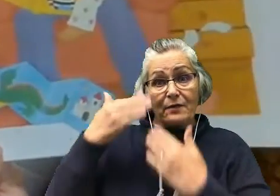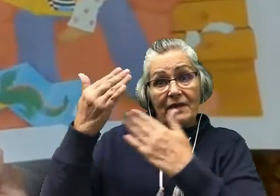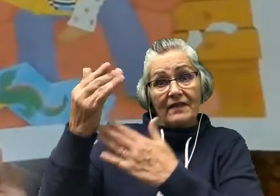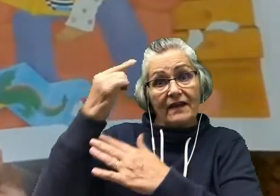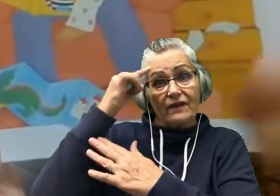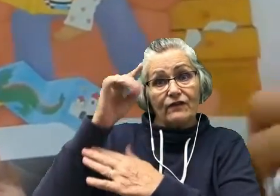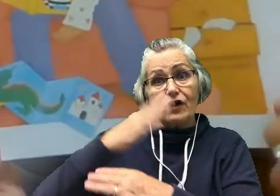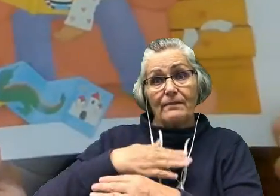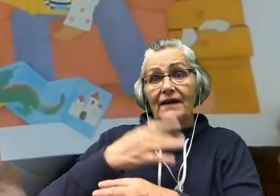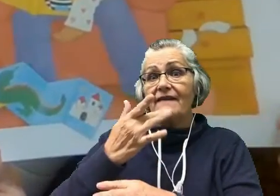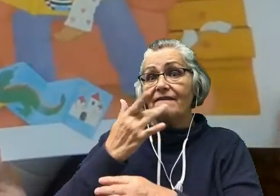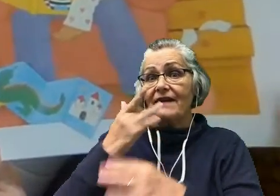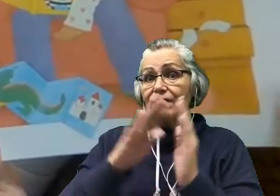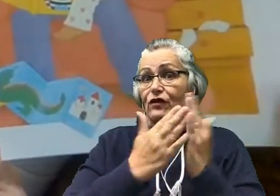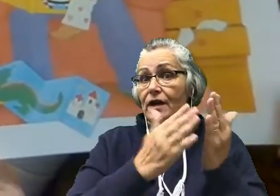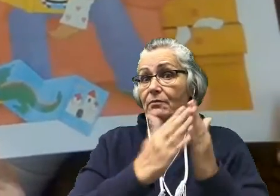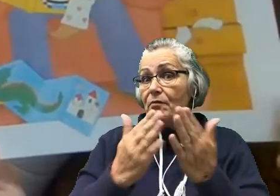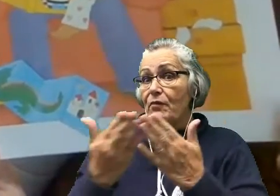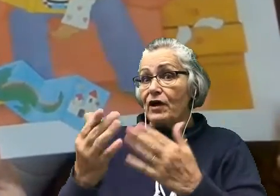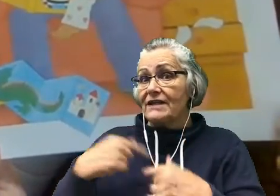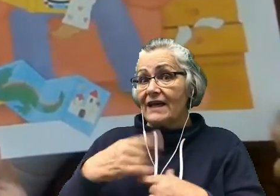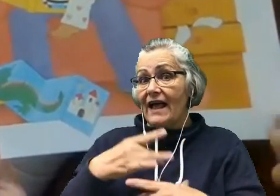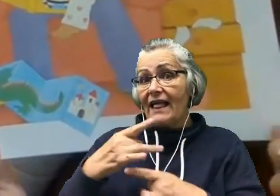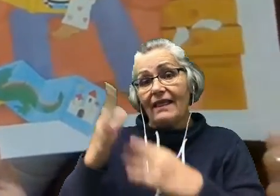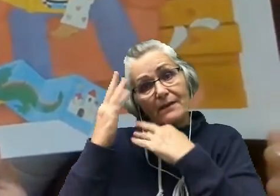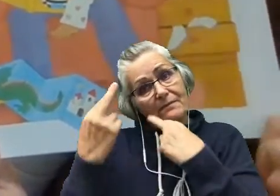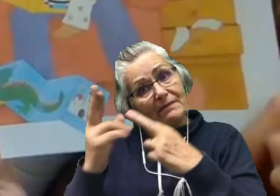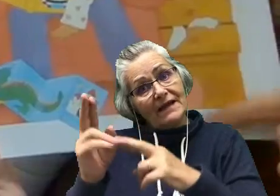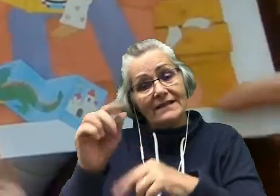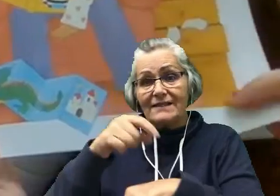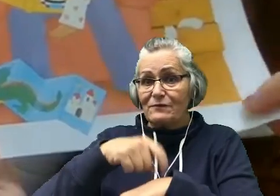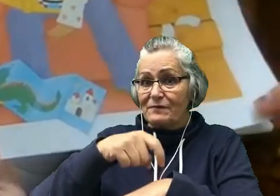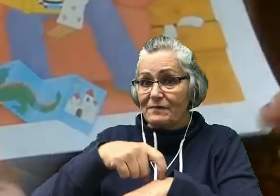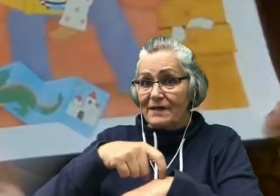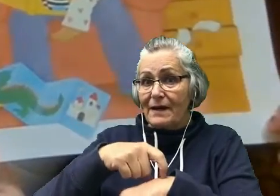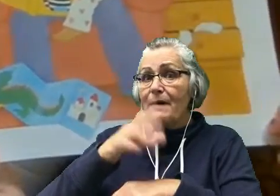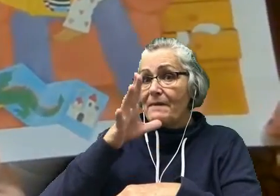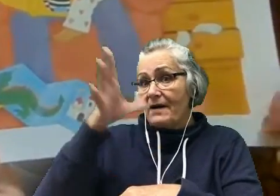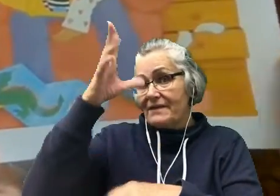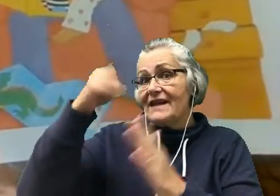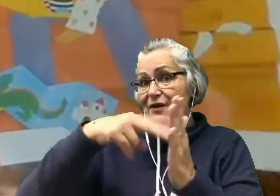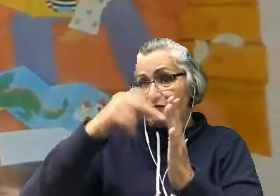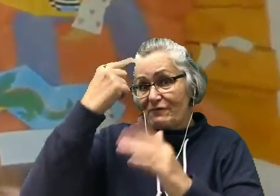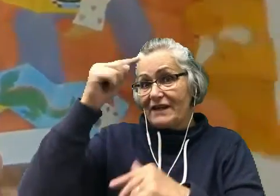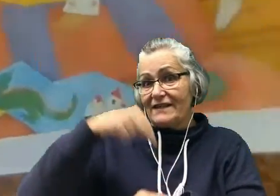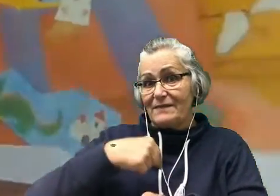I am thankful for my favorite books. I like bedtime when mom or dad read to me.